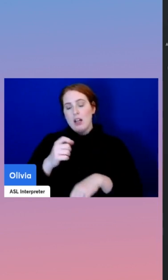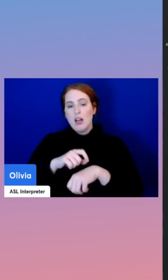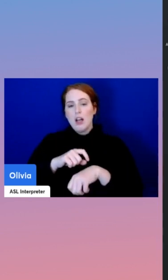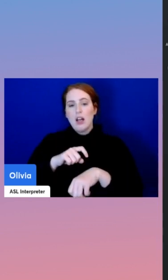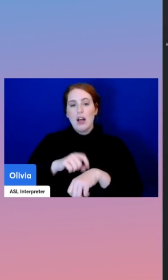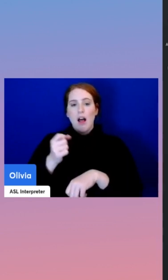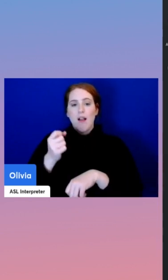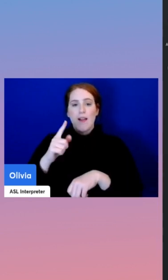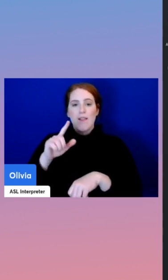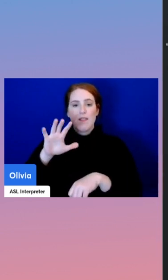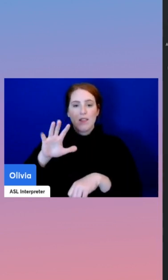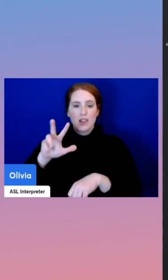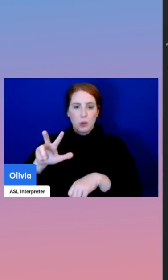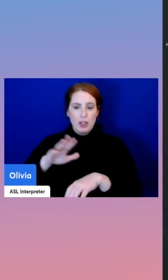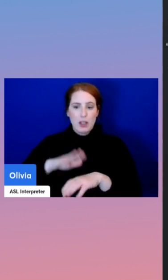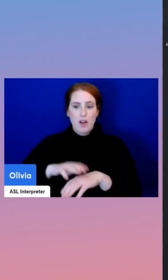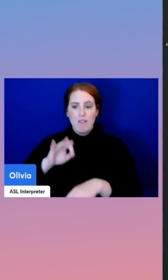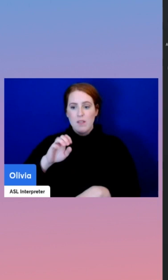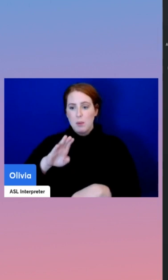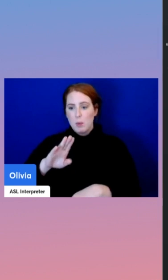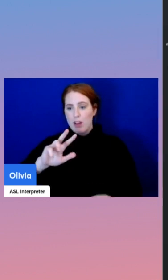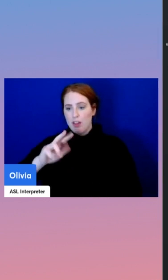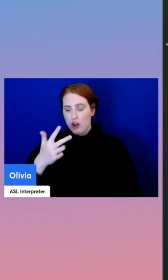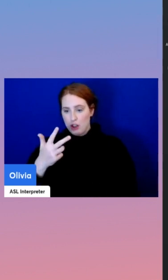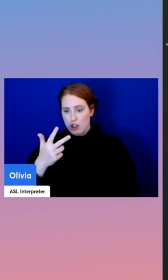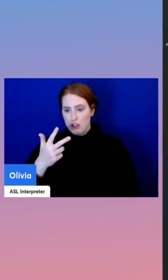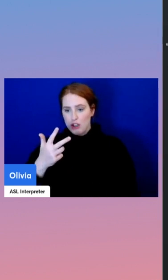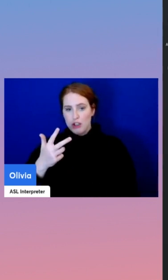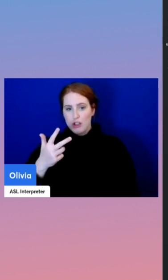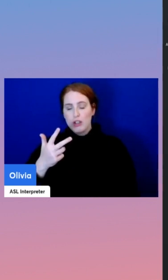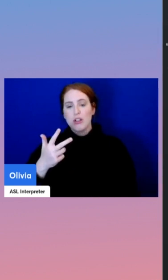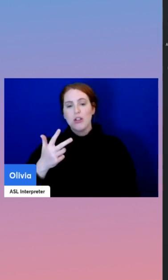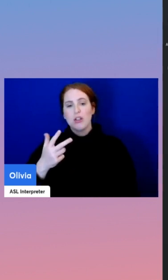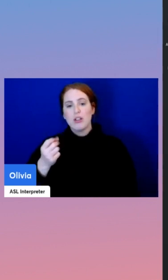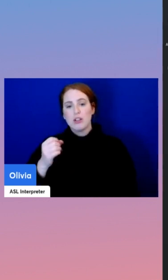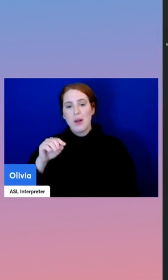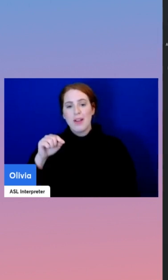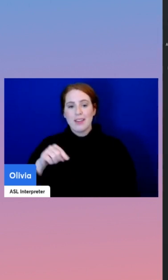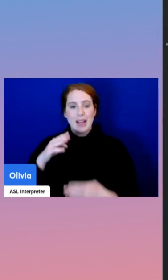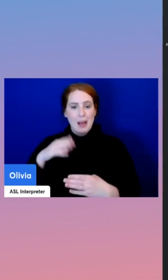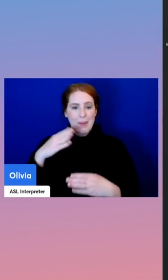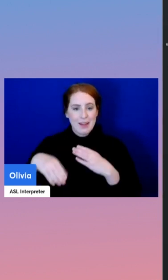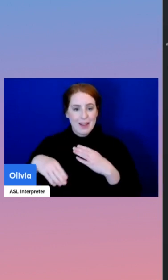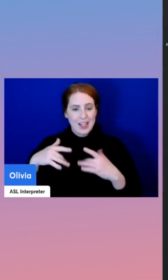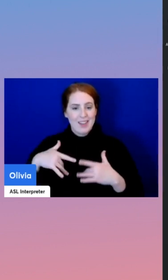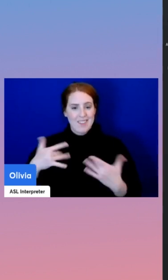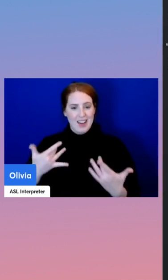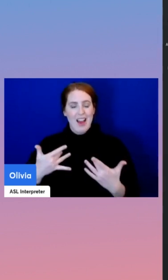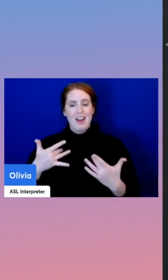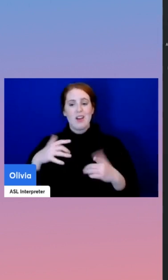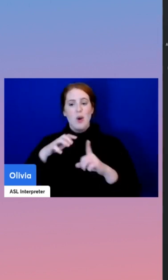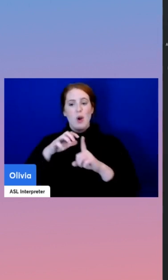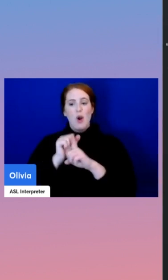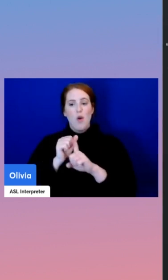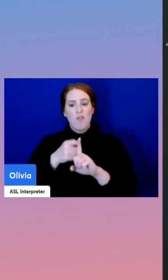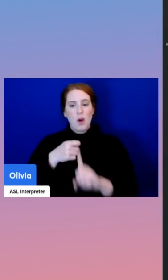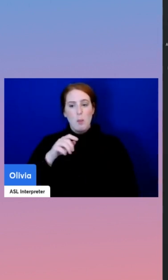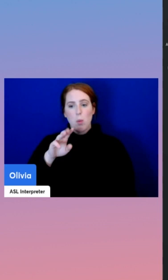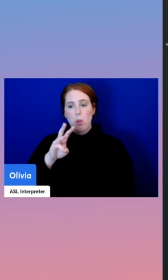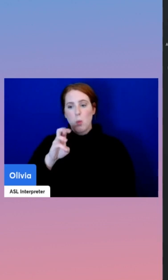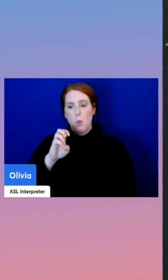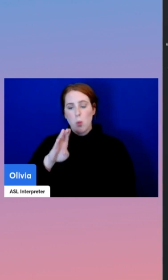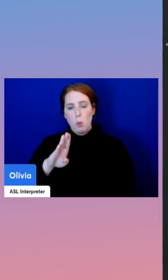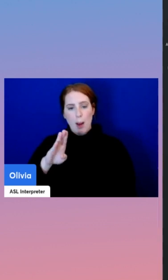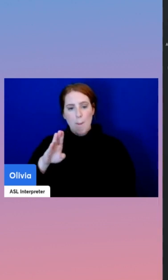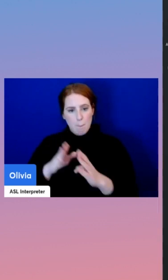February. There was a completed event caught by the webhook. As you can see, it was